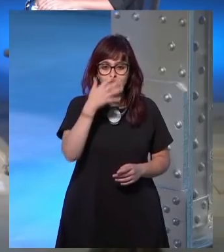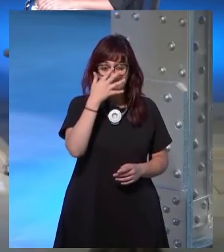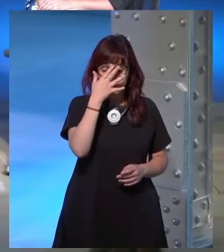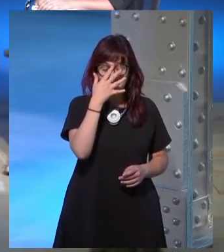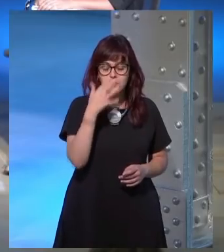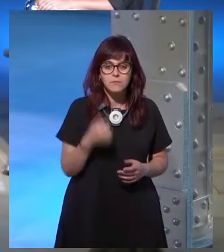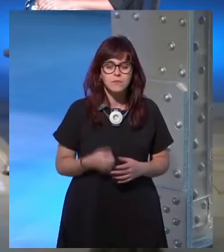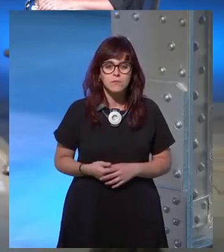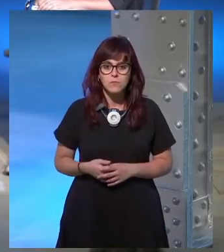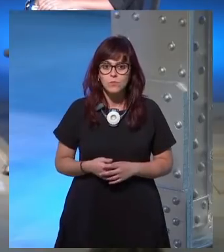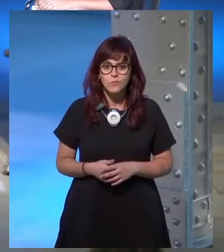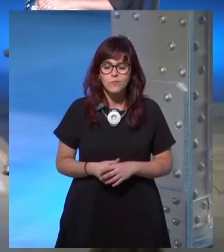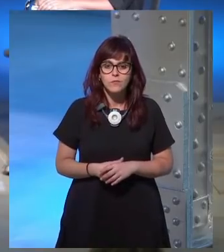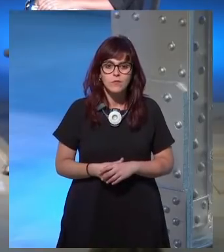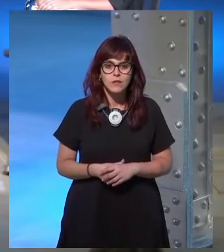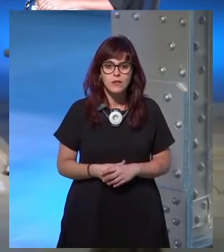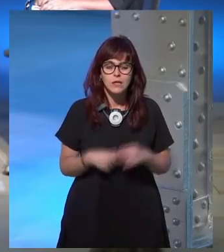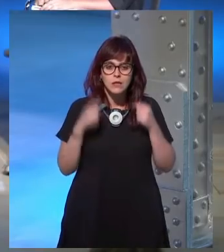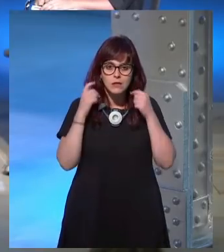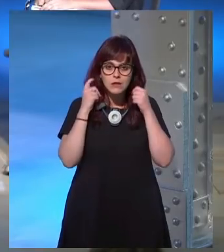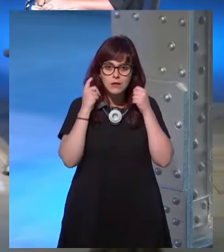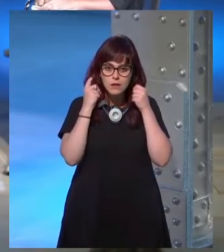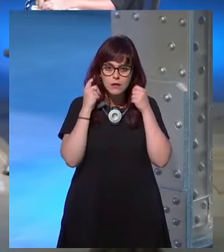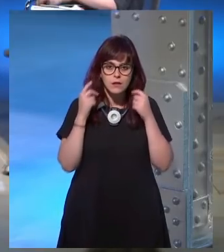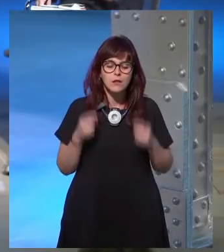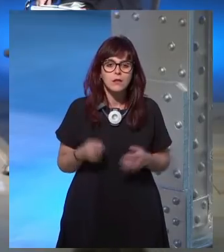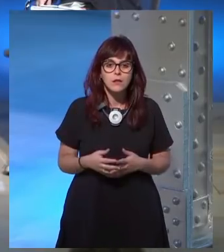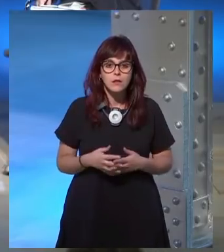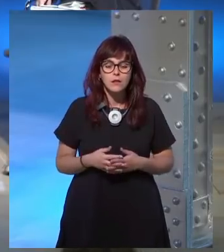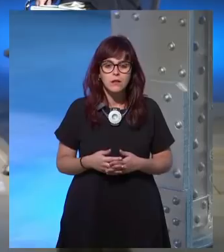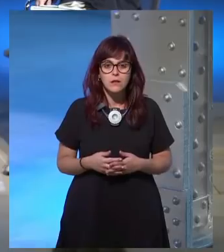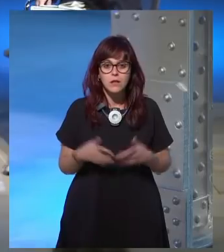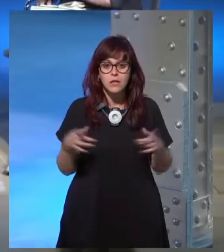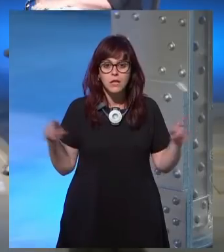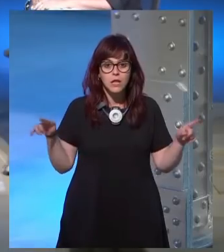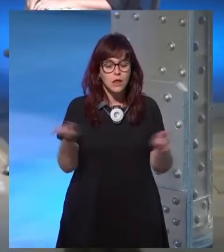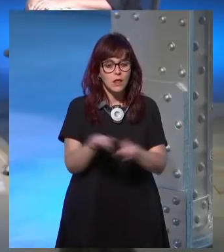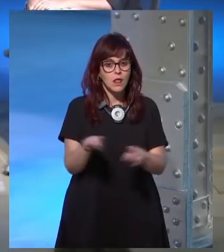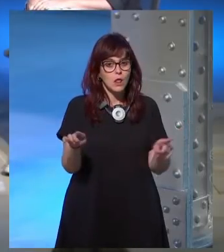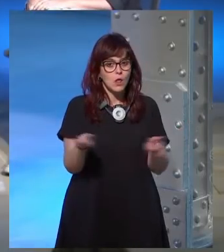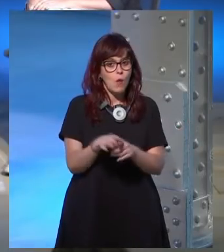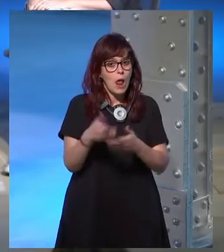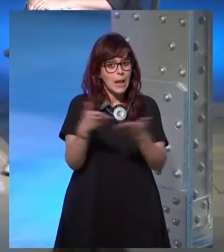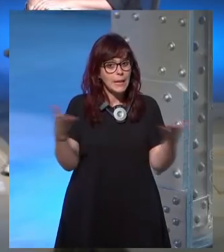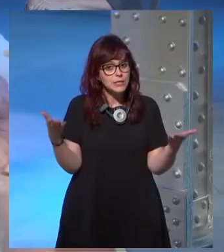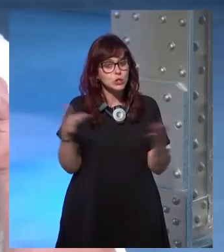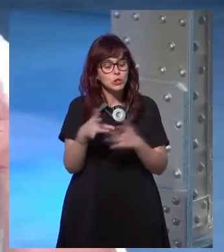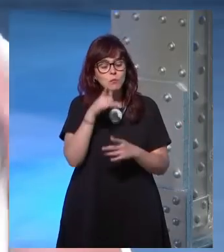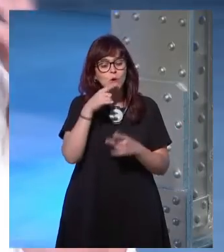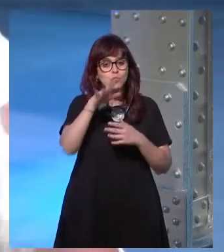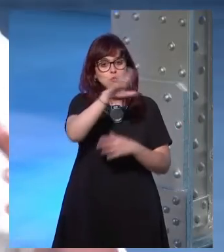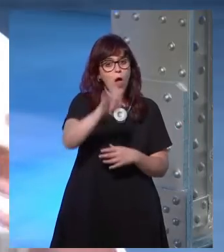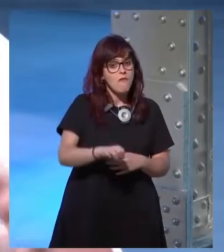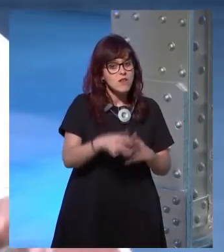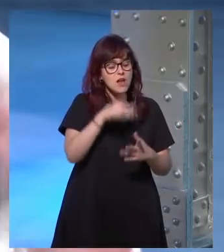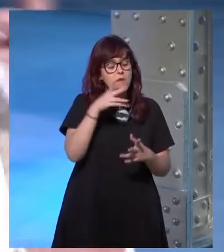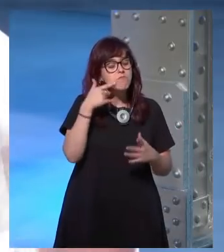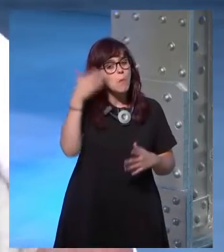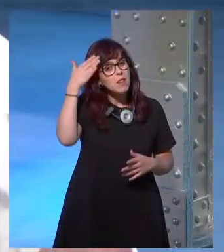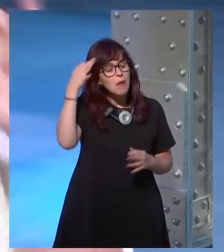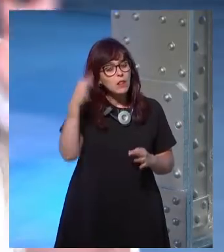The same way I feel as you do with anything else that happens in your life. I think with South Africa, one of the big things you see is all the